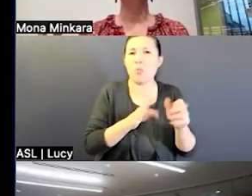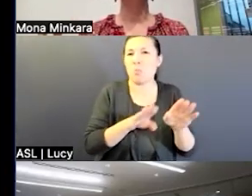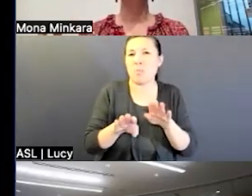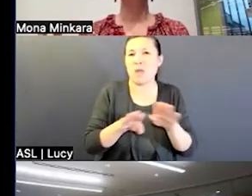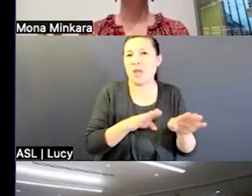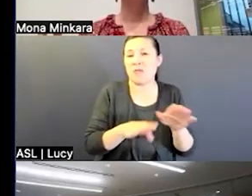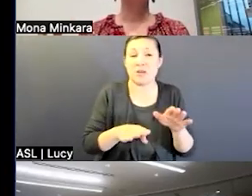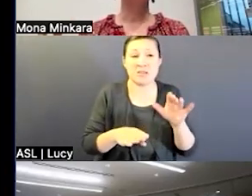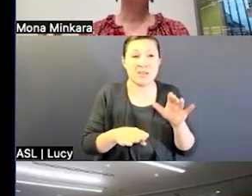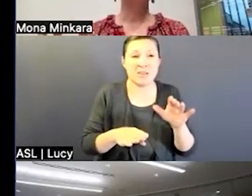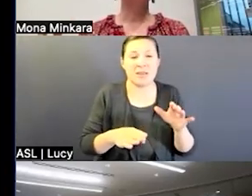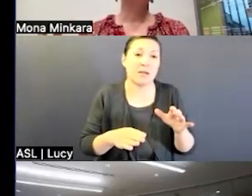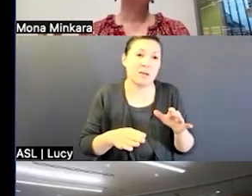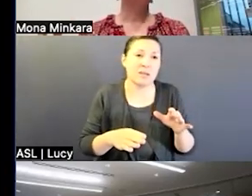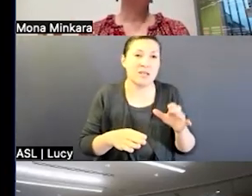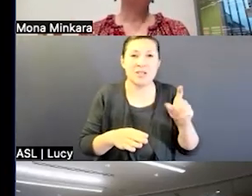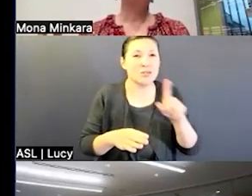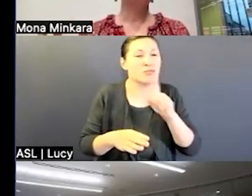everybody's so different.